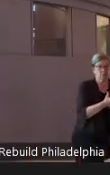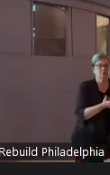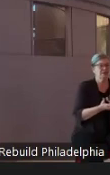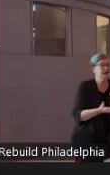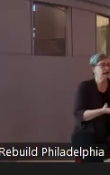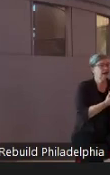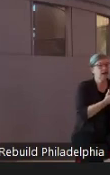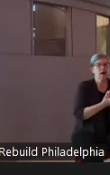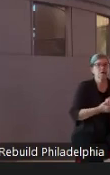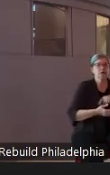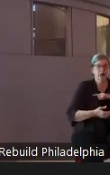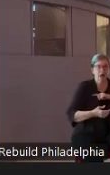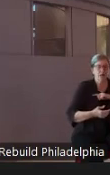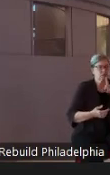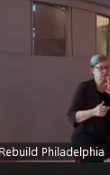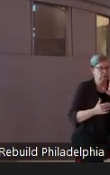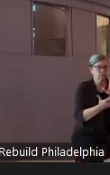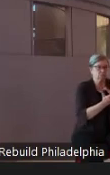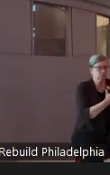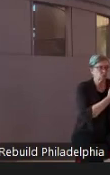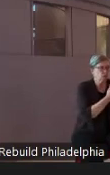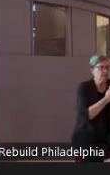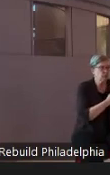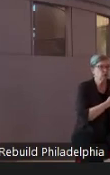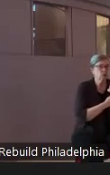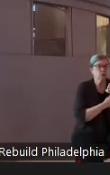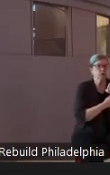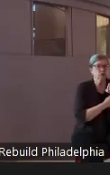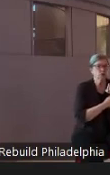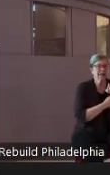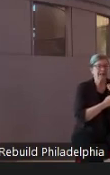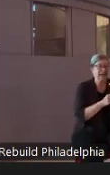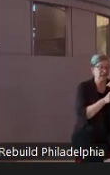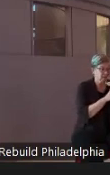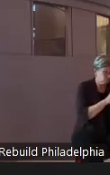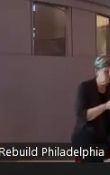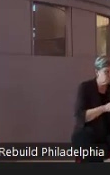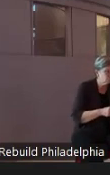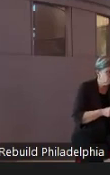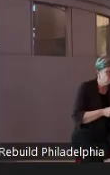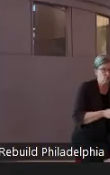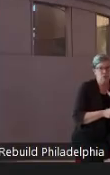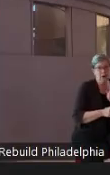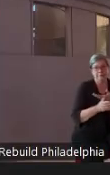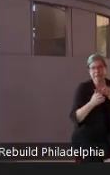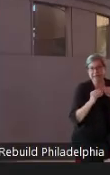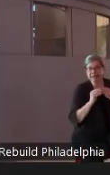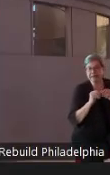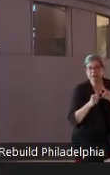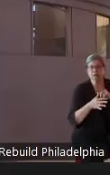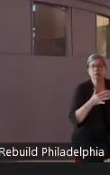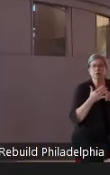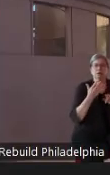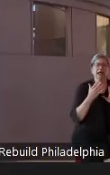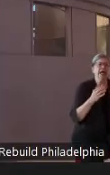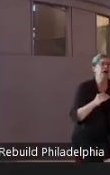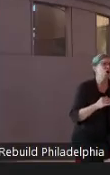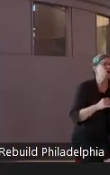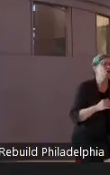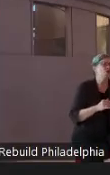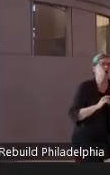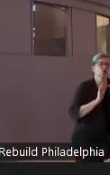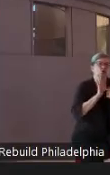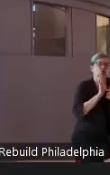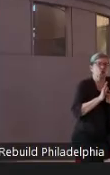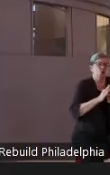an opportunity to stay in touch with you and keep you informed of our meetings, but also provide